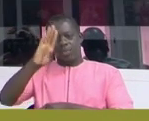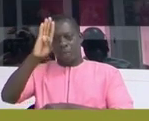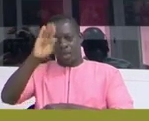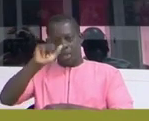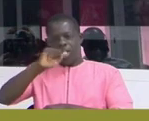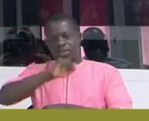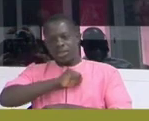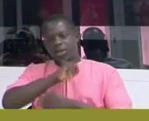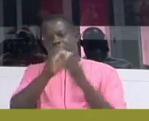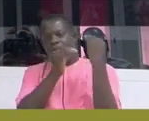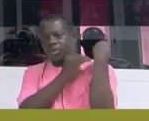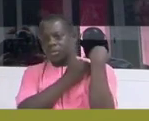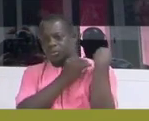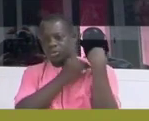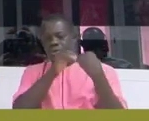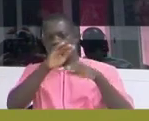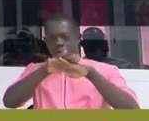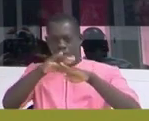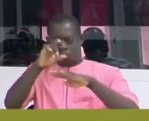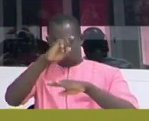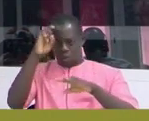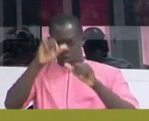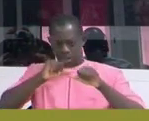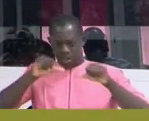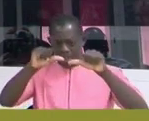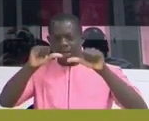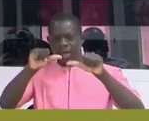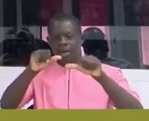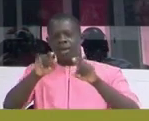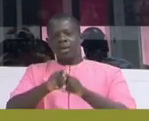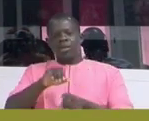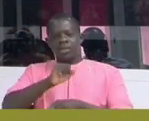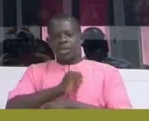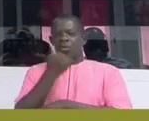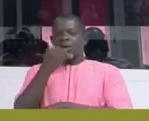called he supposed to be in charge of the work.